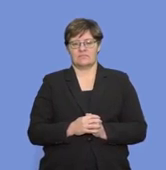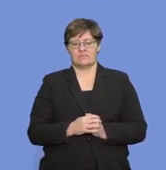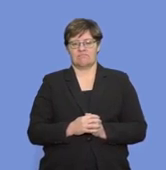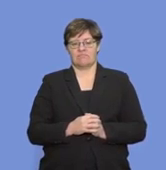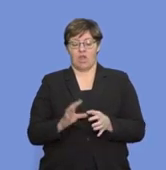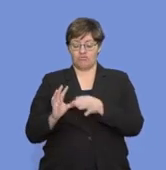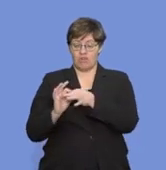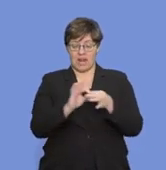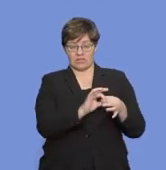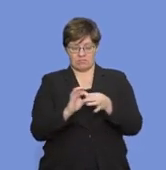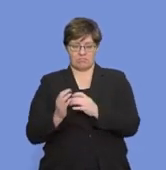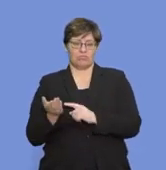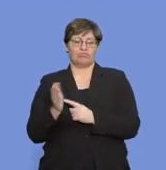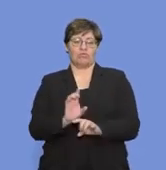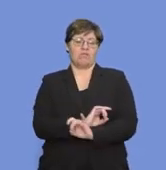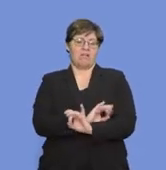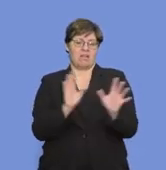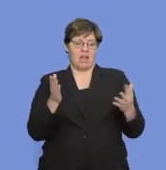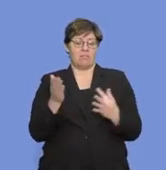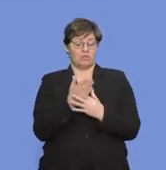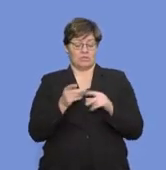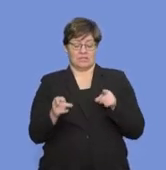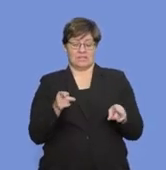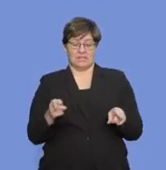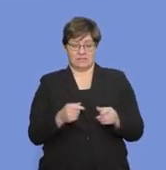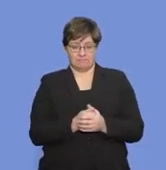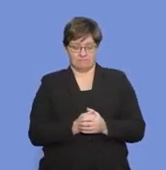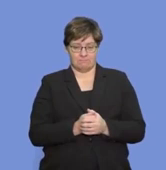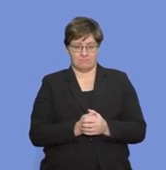and it shows relationships between organisms.